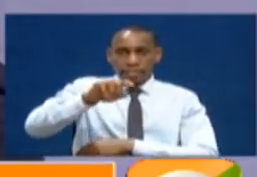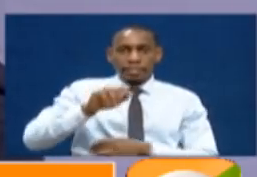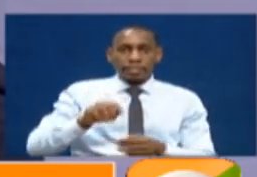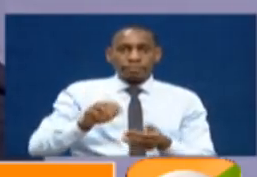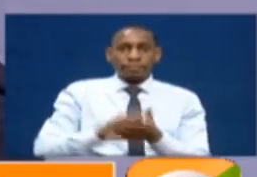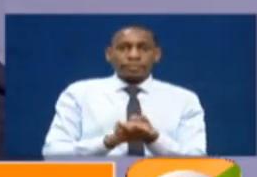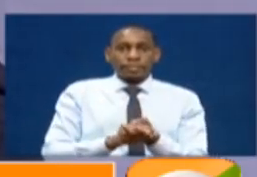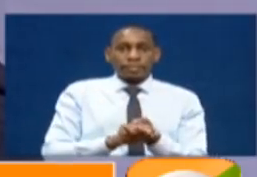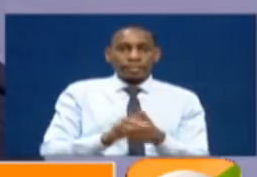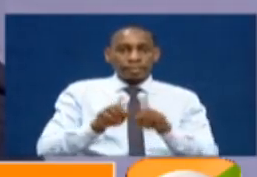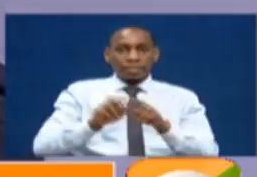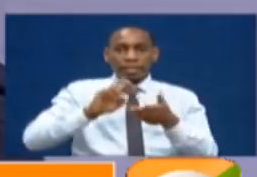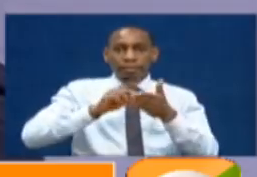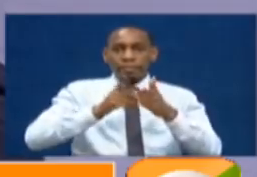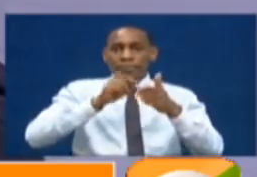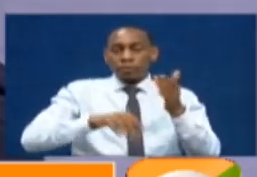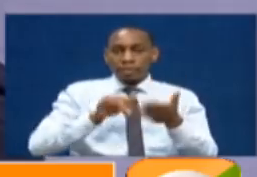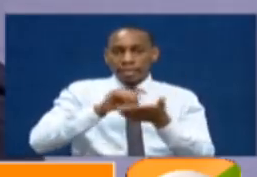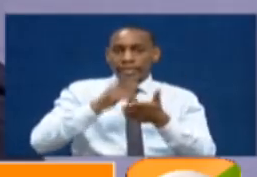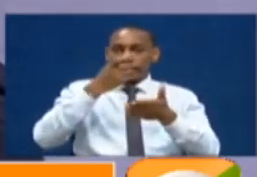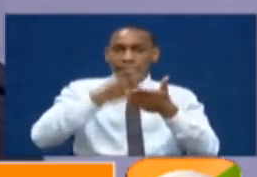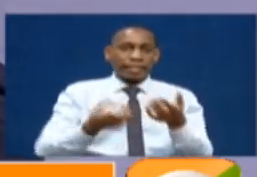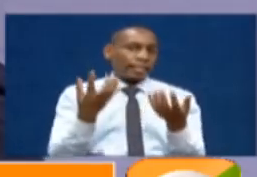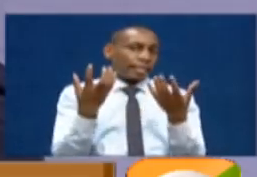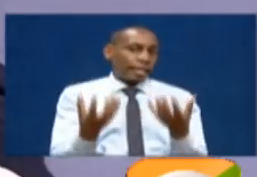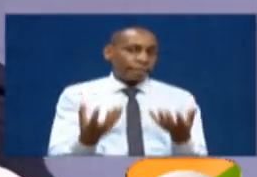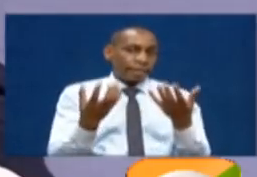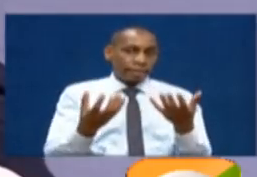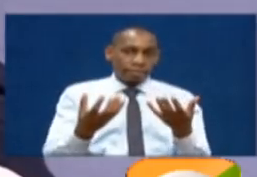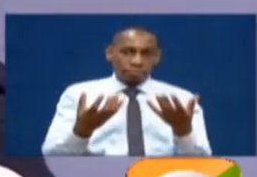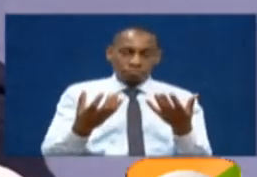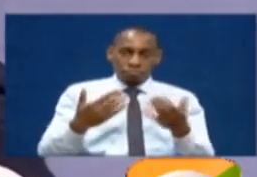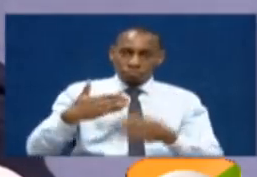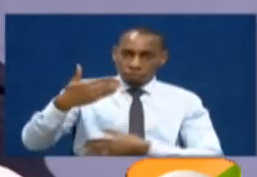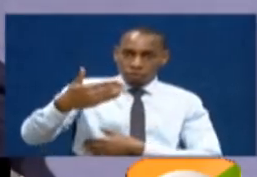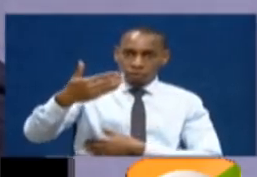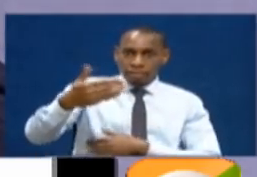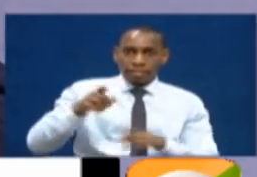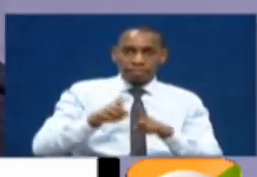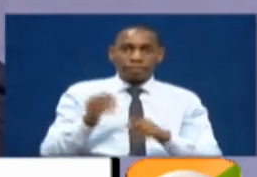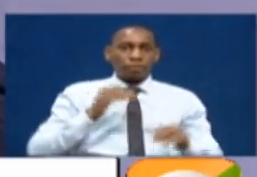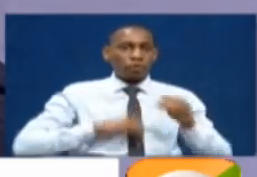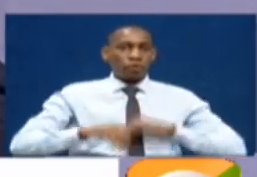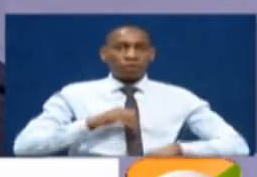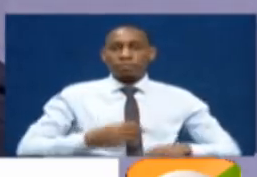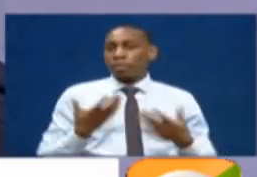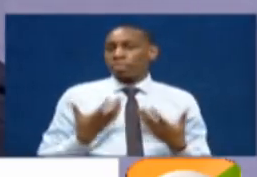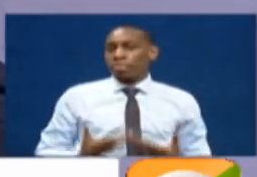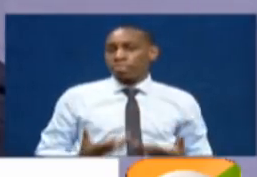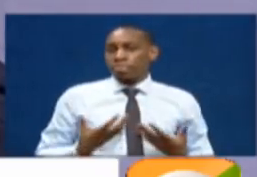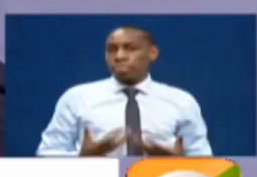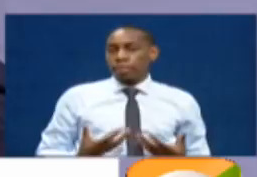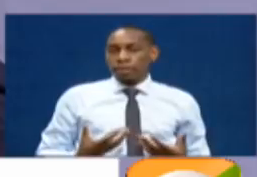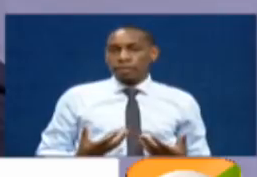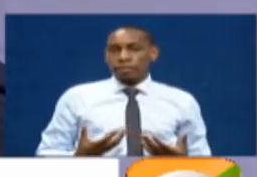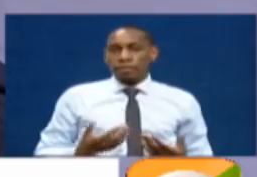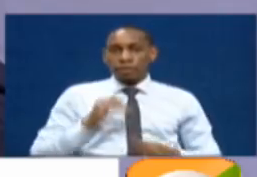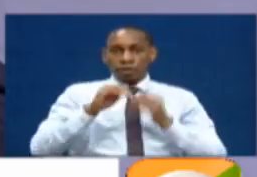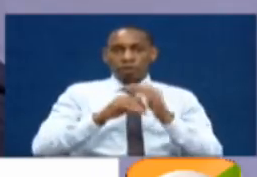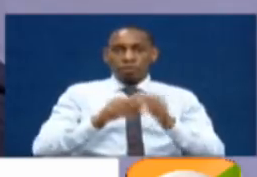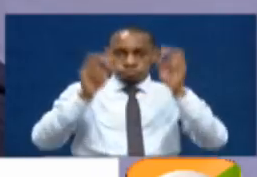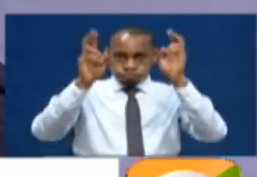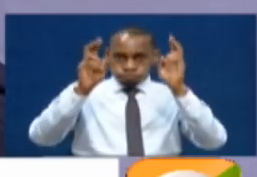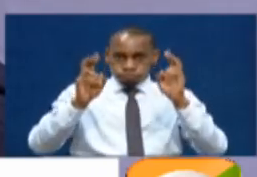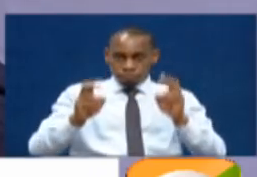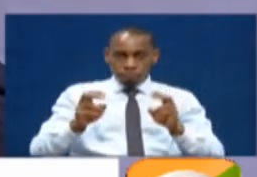translating into higher taxation by the day, and then massive corruption. All these,